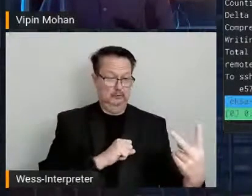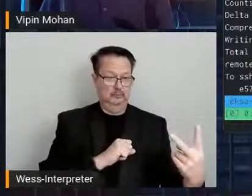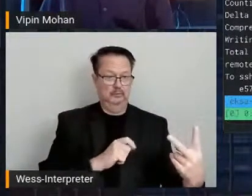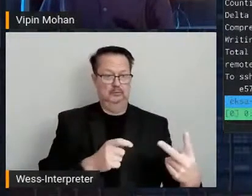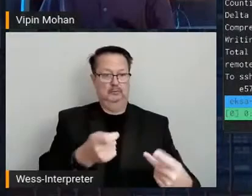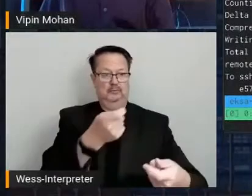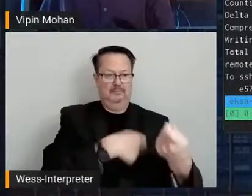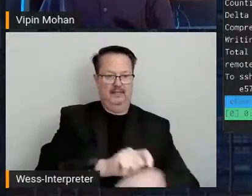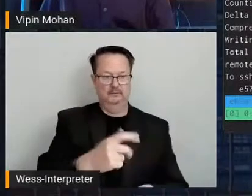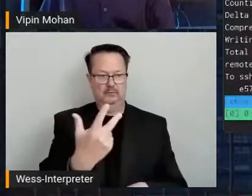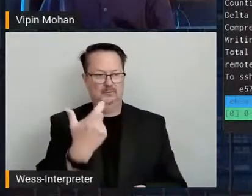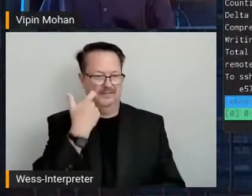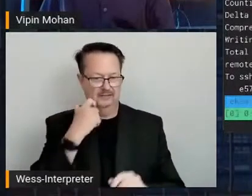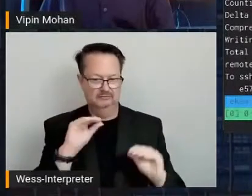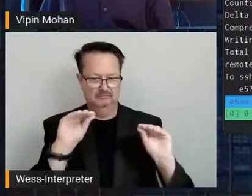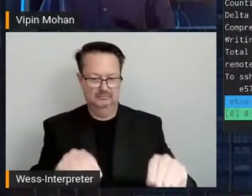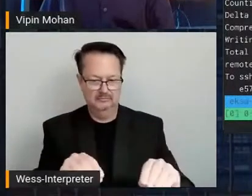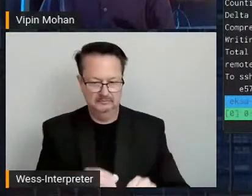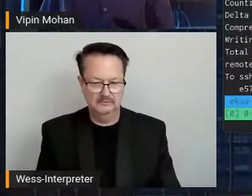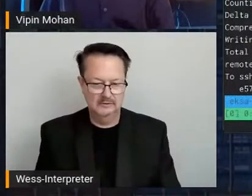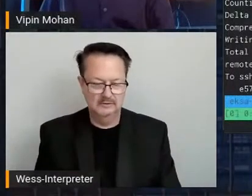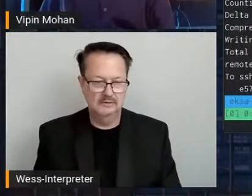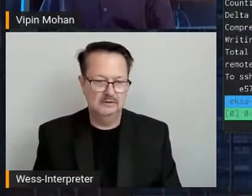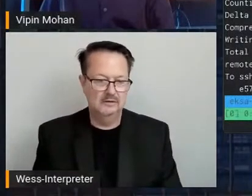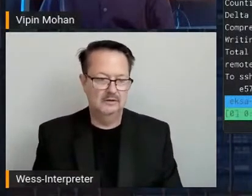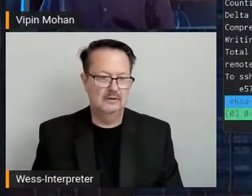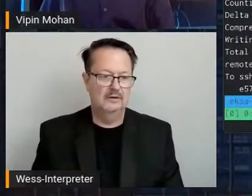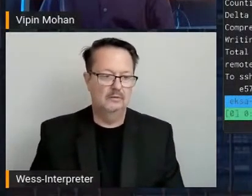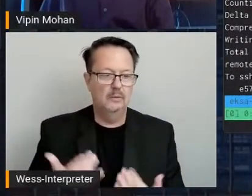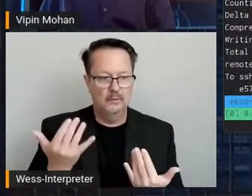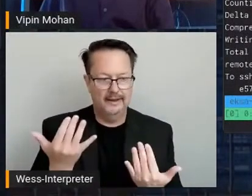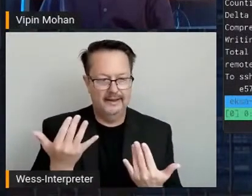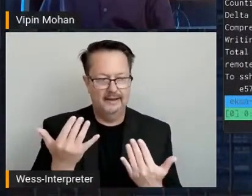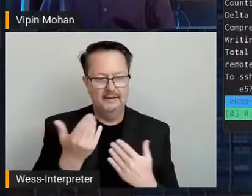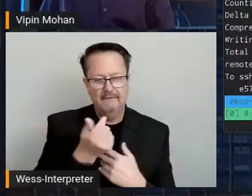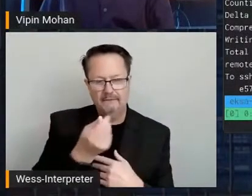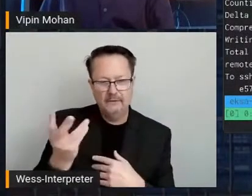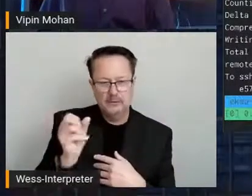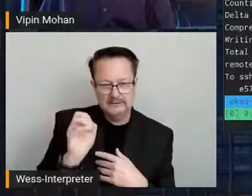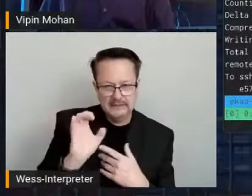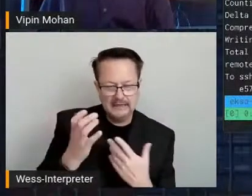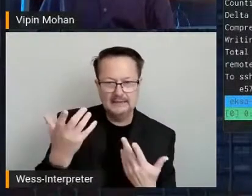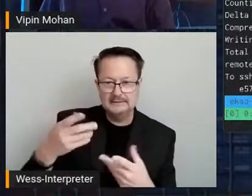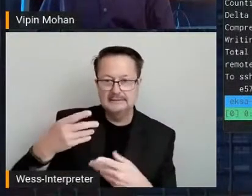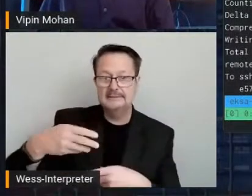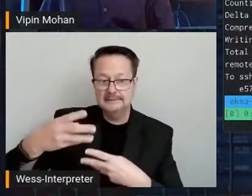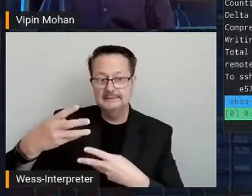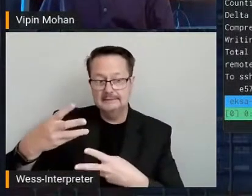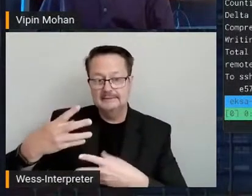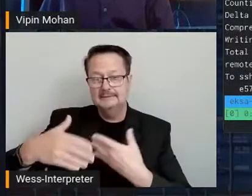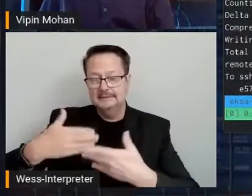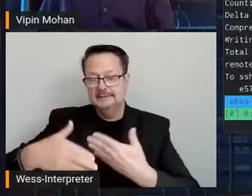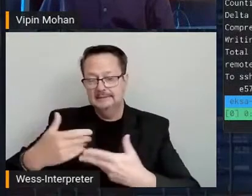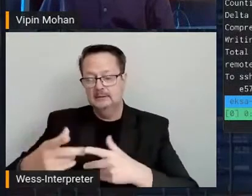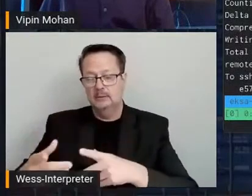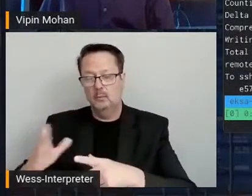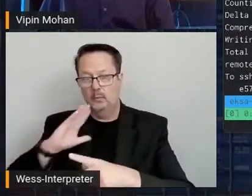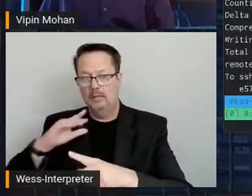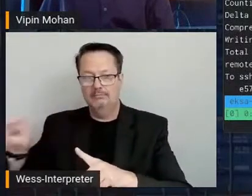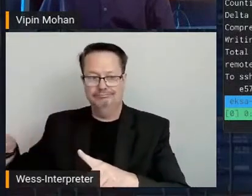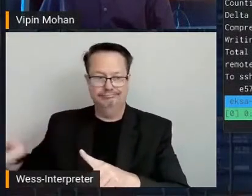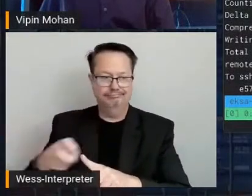applied. We're waiting for a few seconds over there for that to get applied.